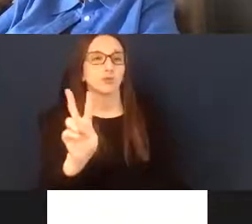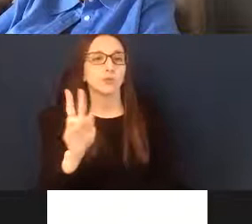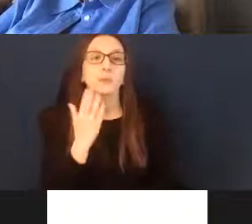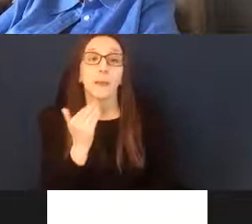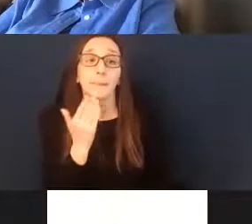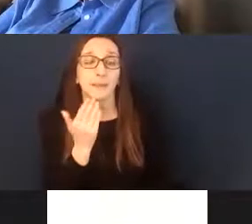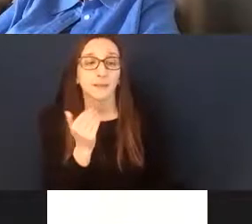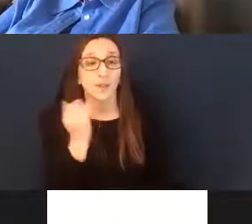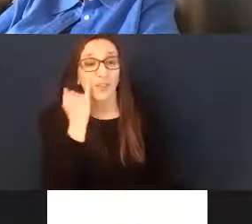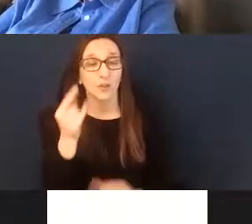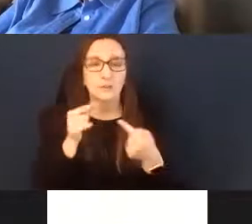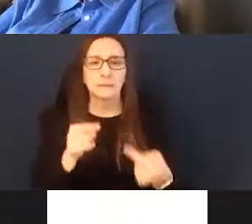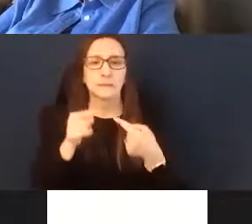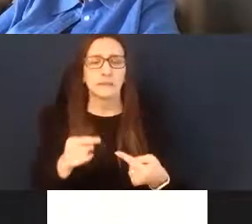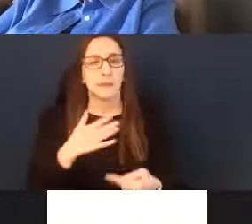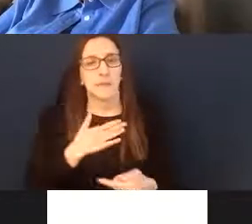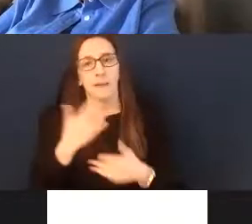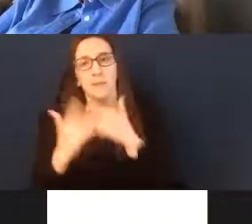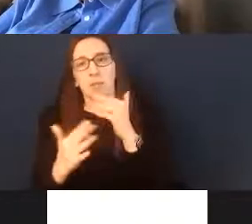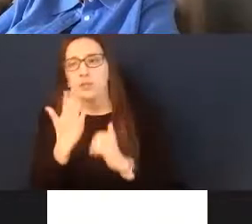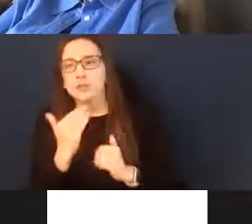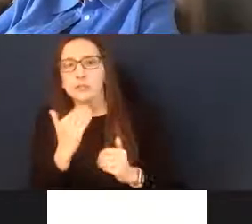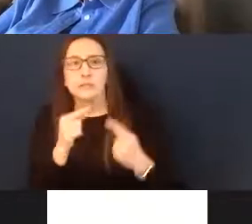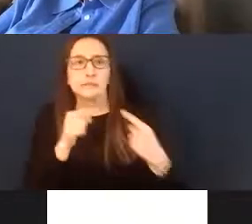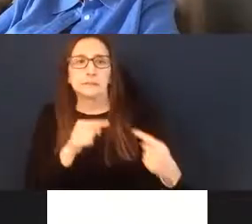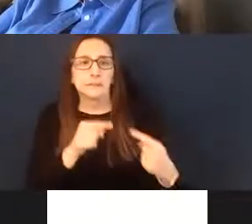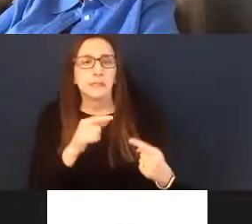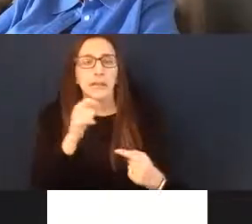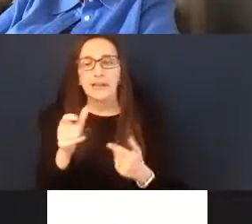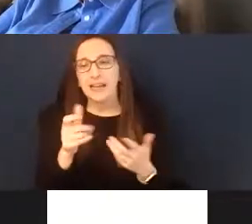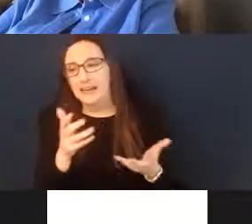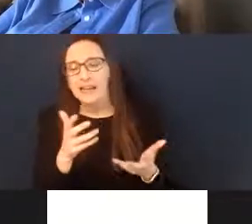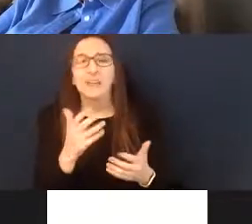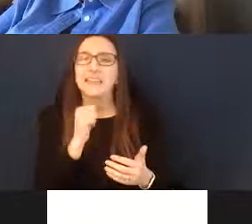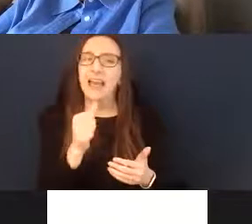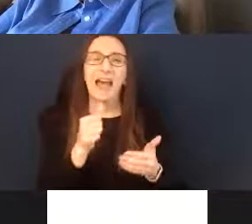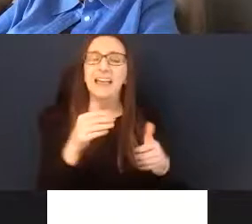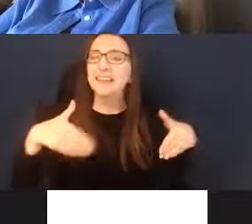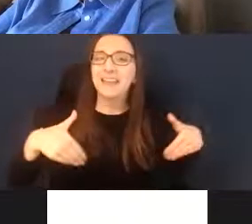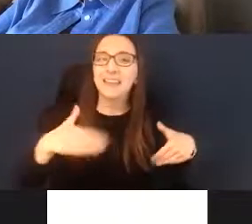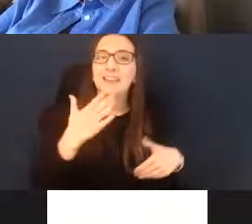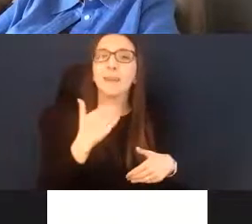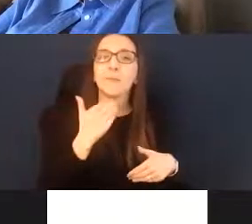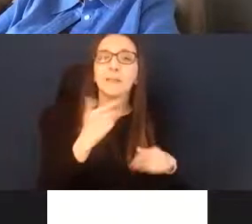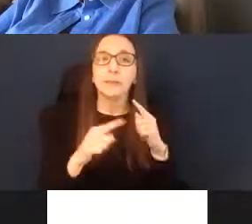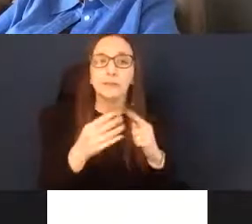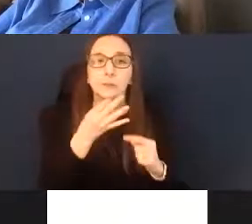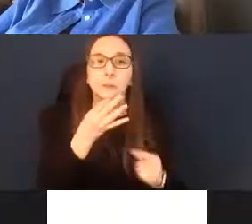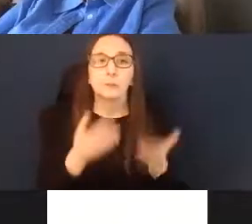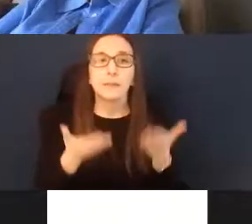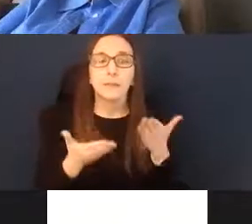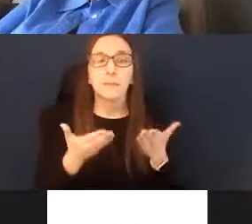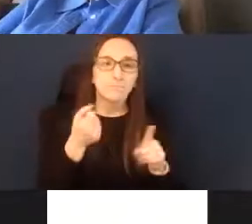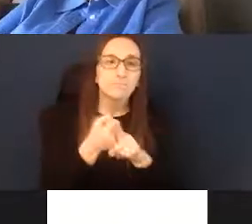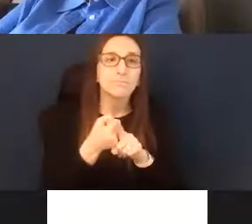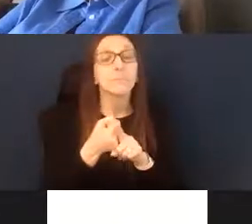really struggling with your blood sugar, you're not quite there with diabetes, but you're right on the cusp, this might be something that you could try